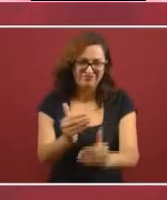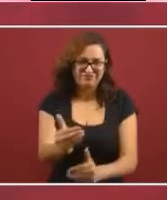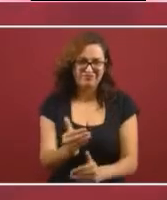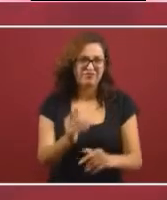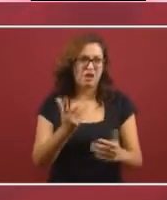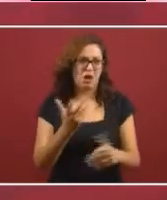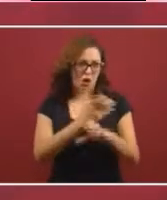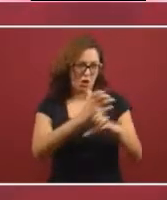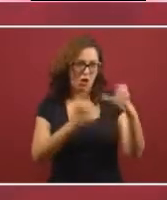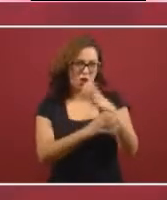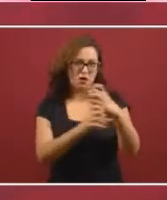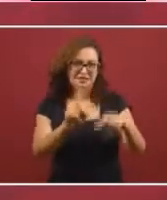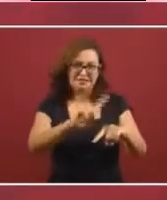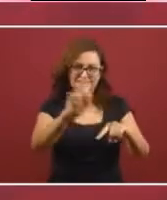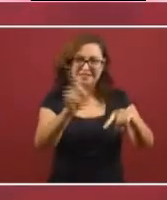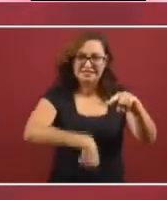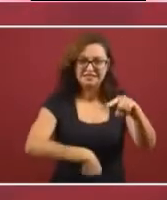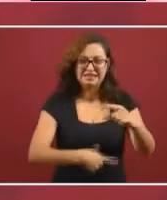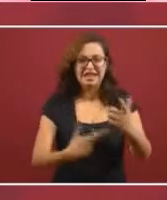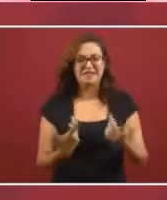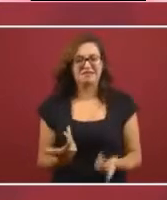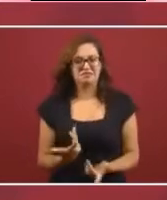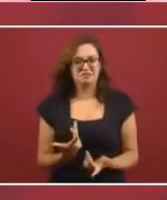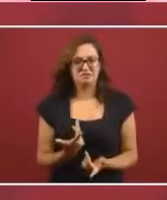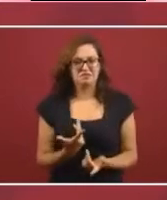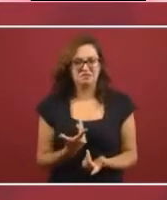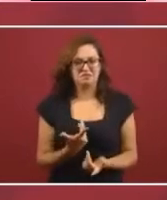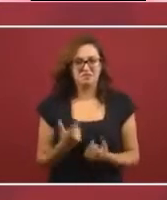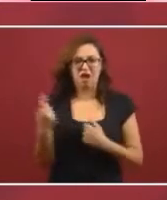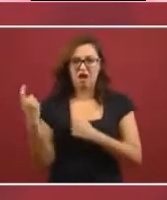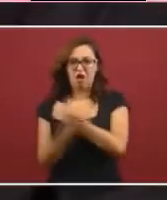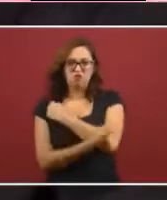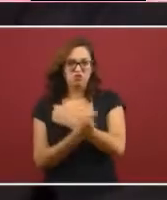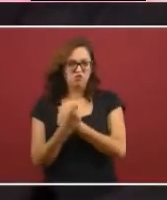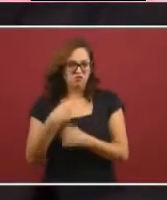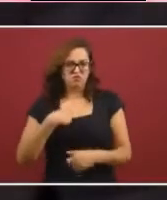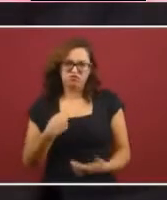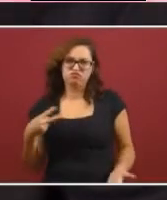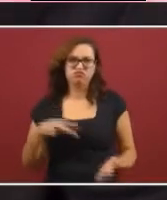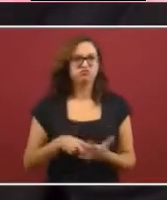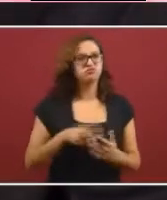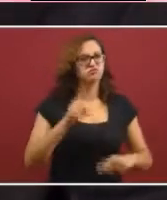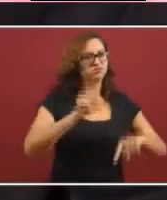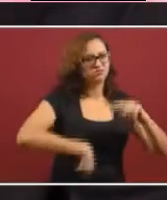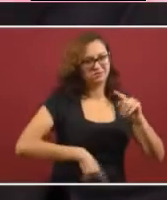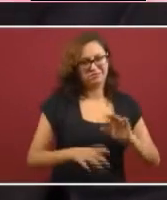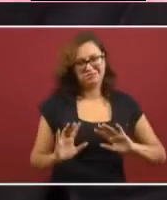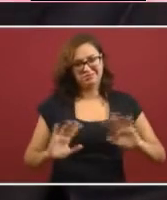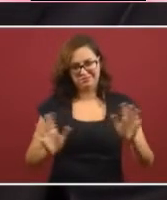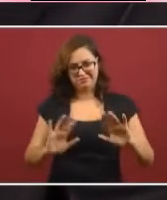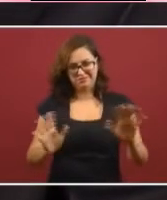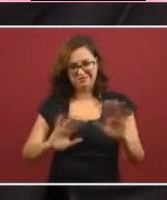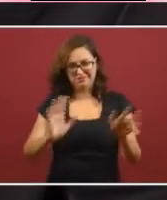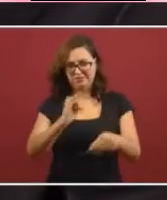confiscate of goods unless you have judicial process.